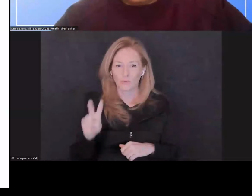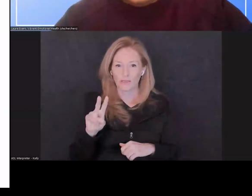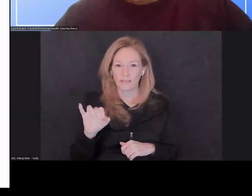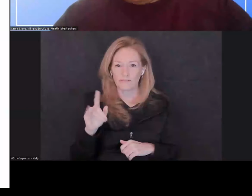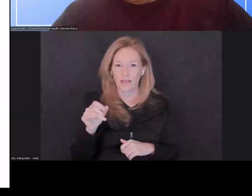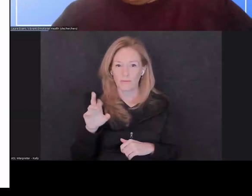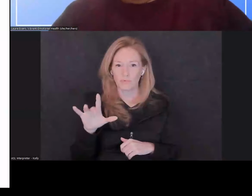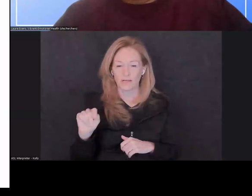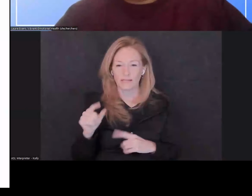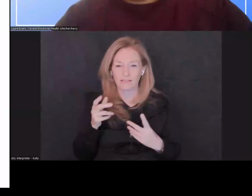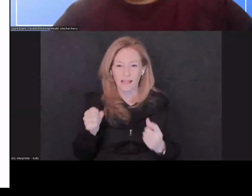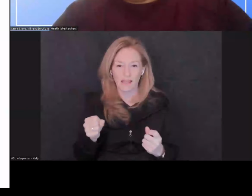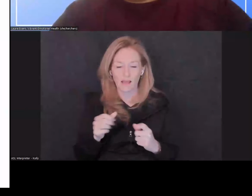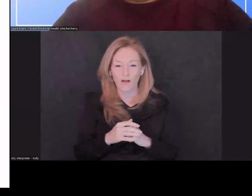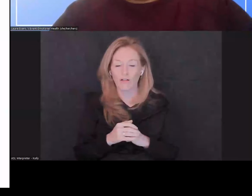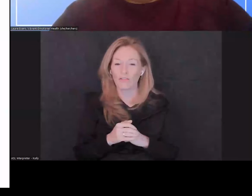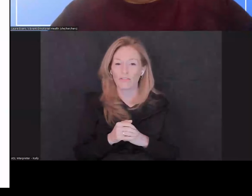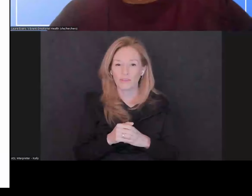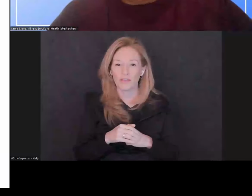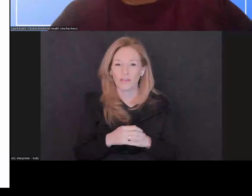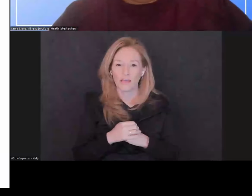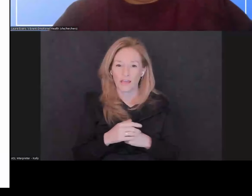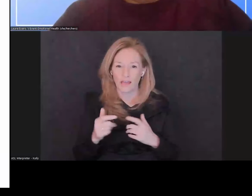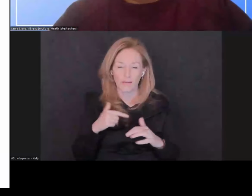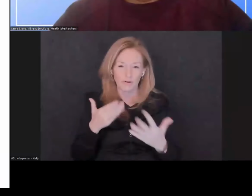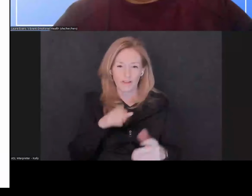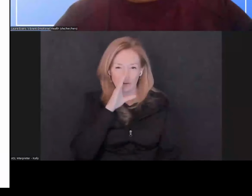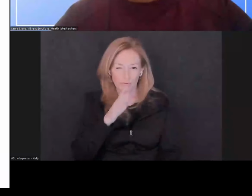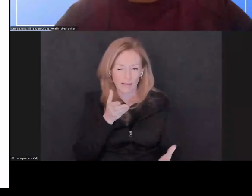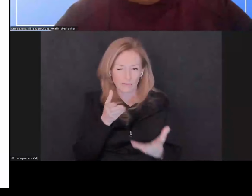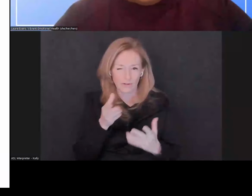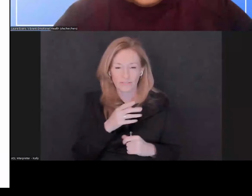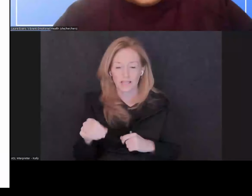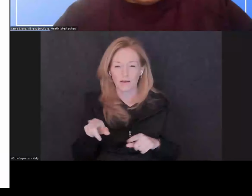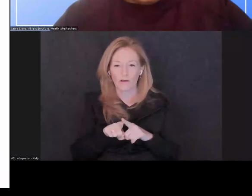services in New York, is also the administrator of the 988 Lifeline.